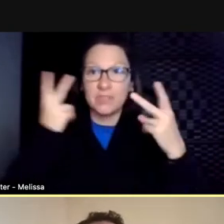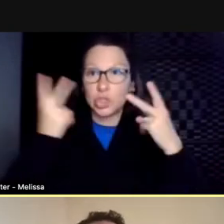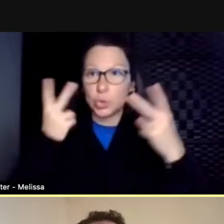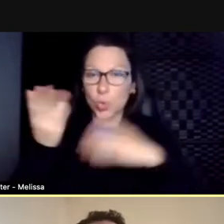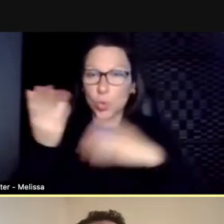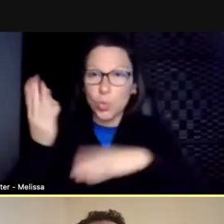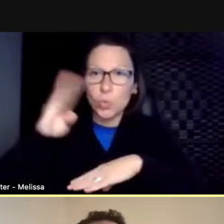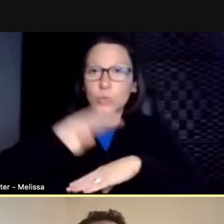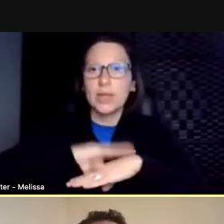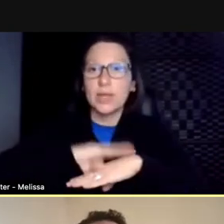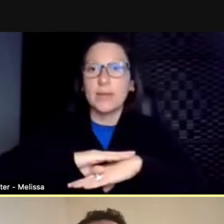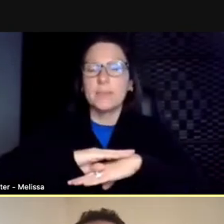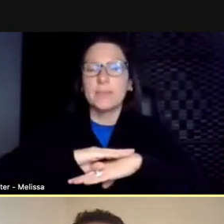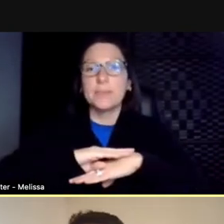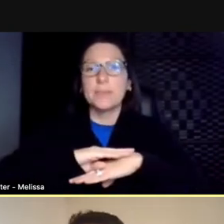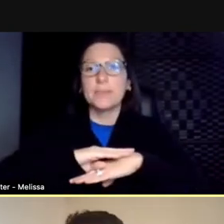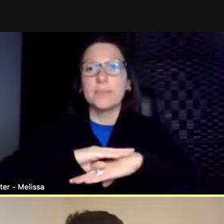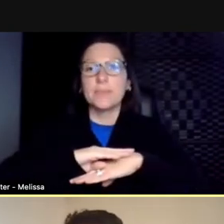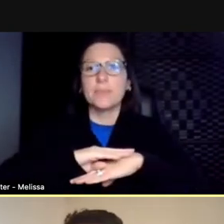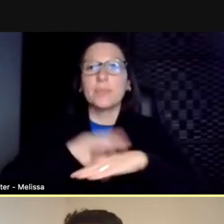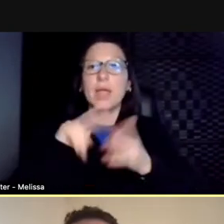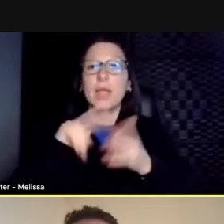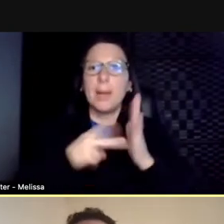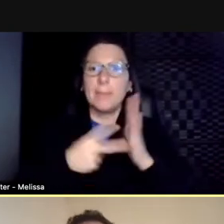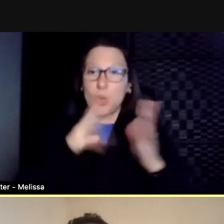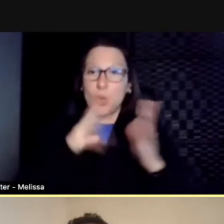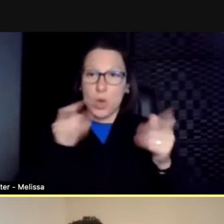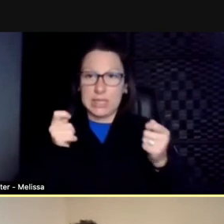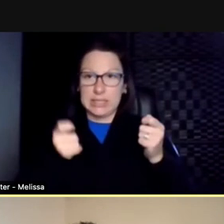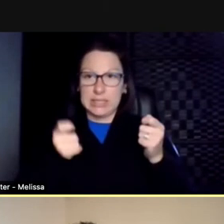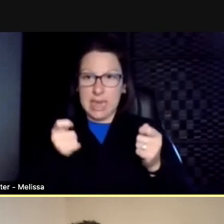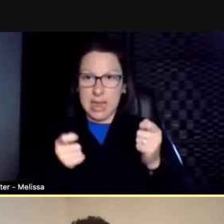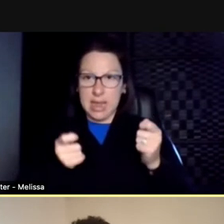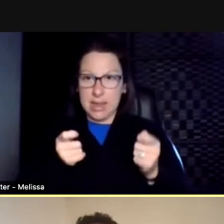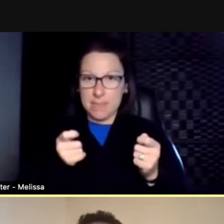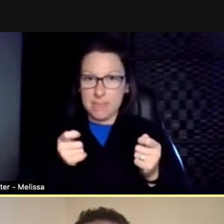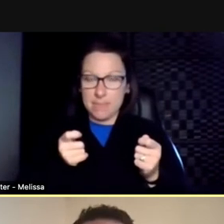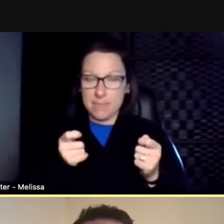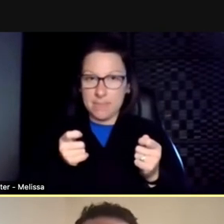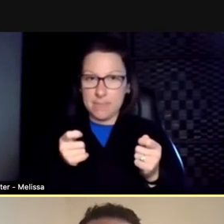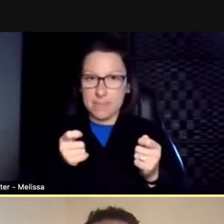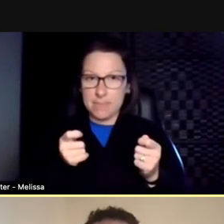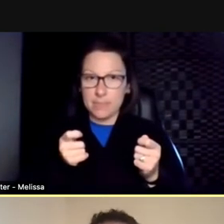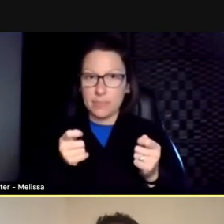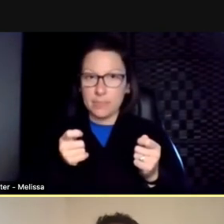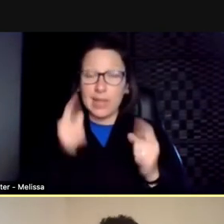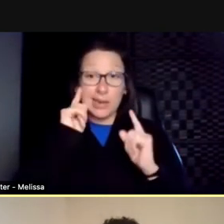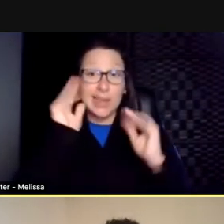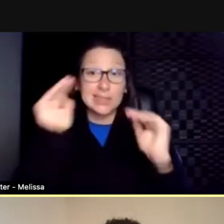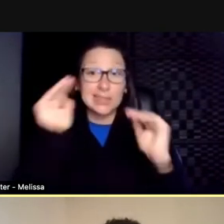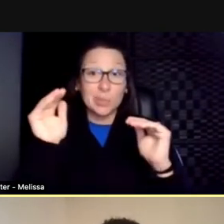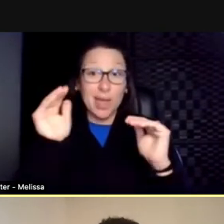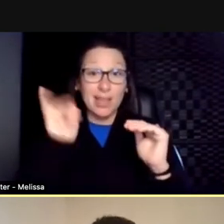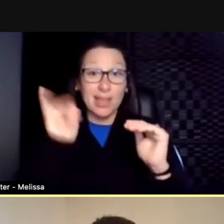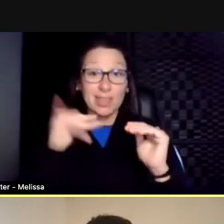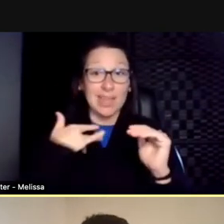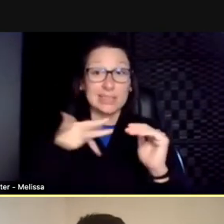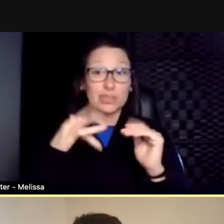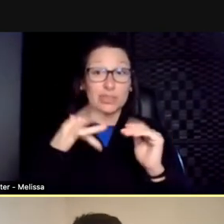So we're going to adapt more, and we're also going to expect that sensory complexity is going to impact them